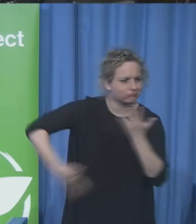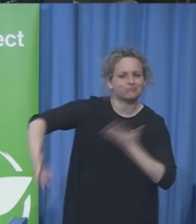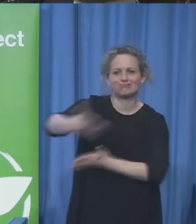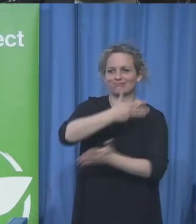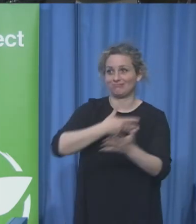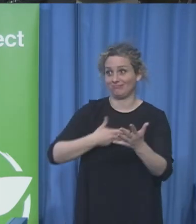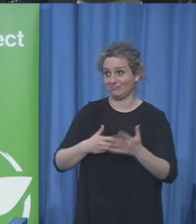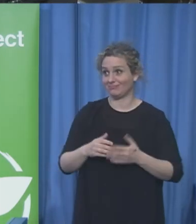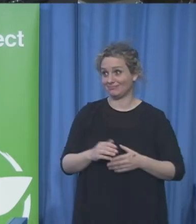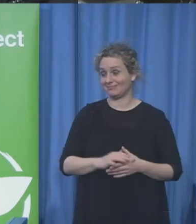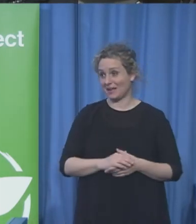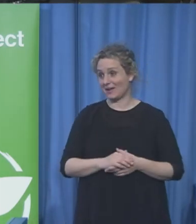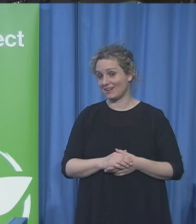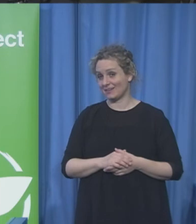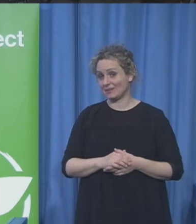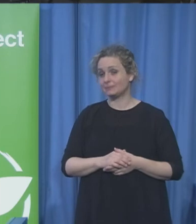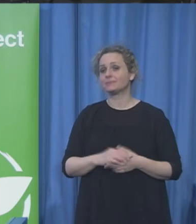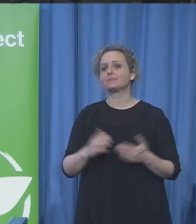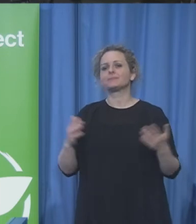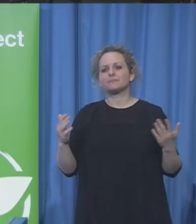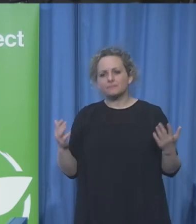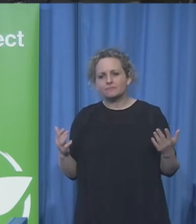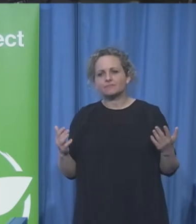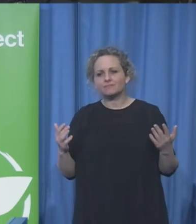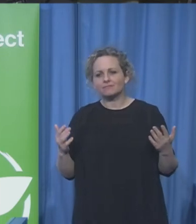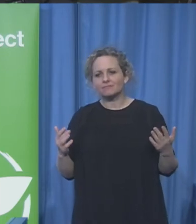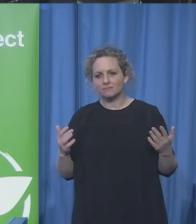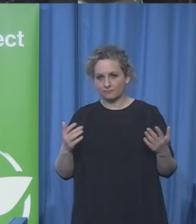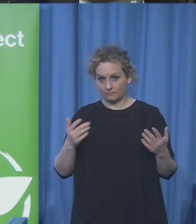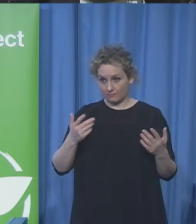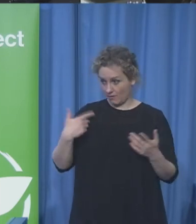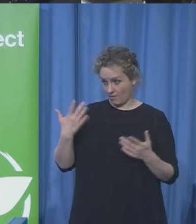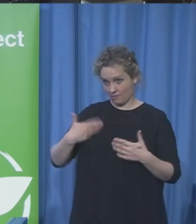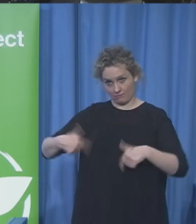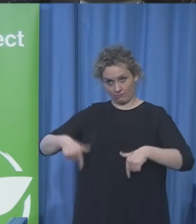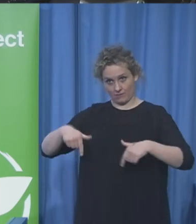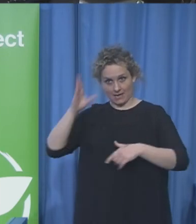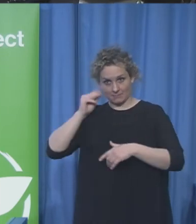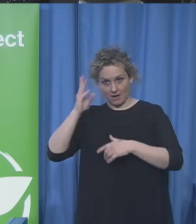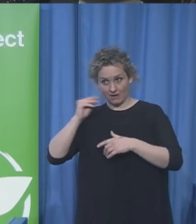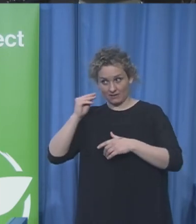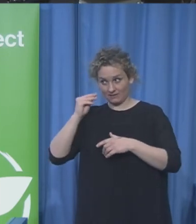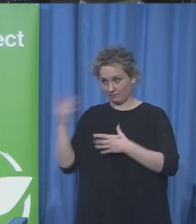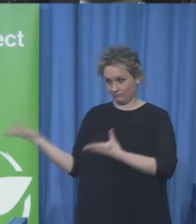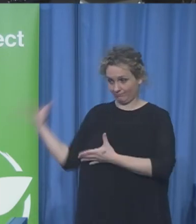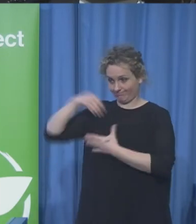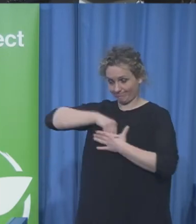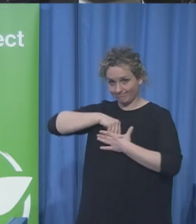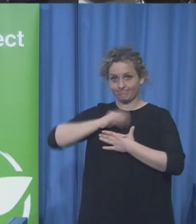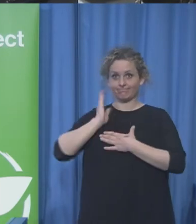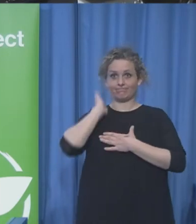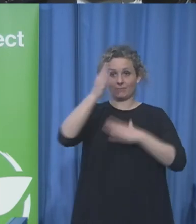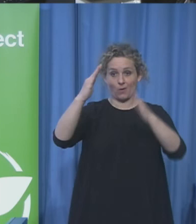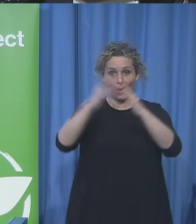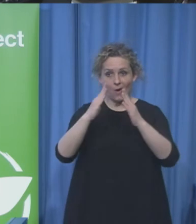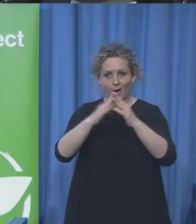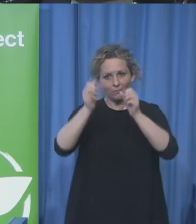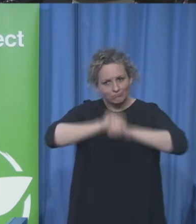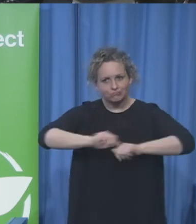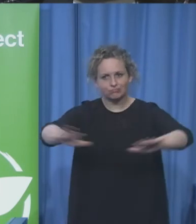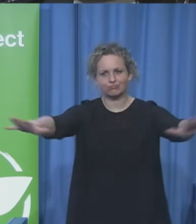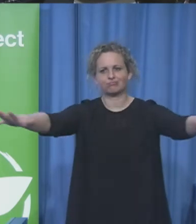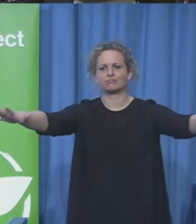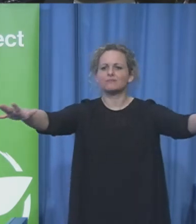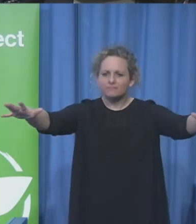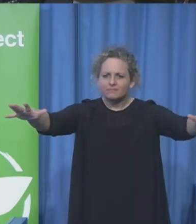catalysts. Now we must be catalysts of ourselves. Only by reaching out others and empowering